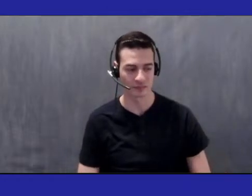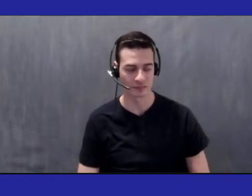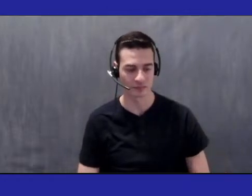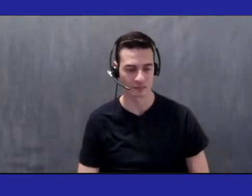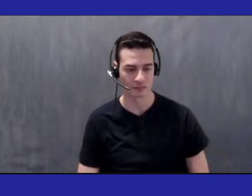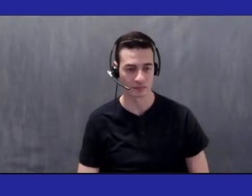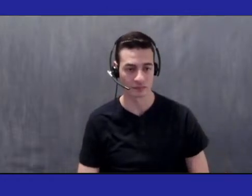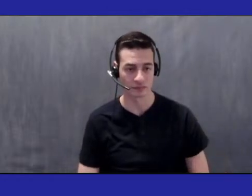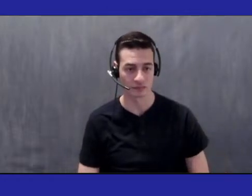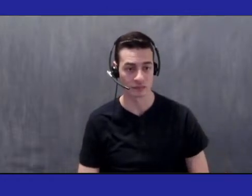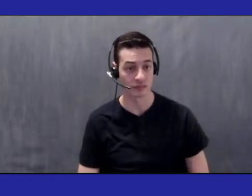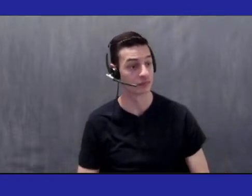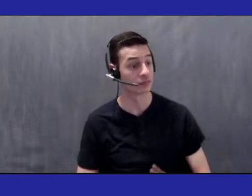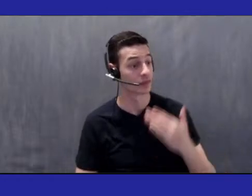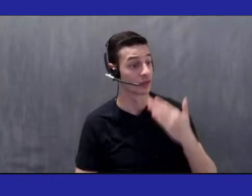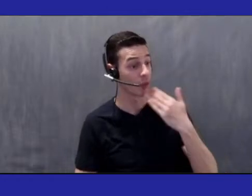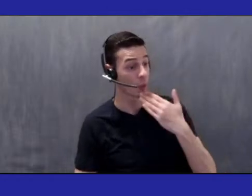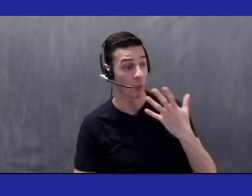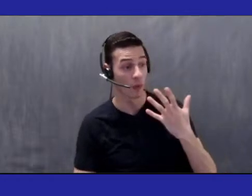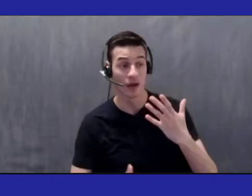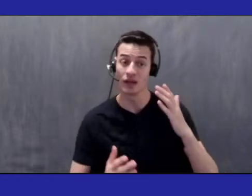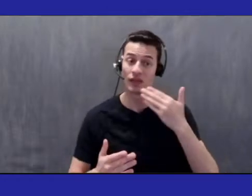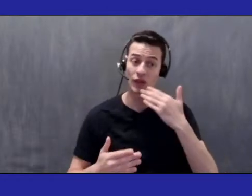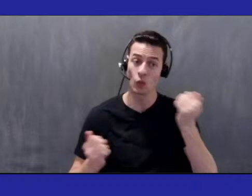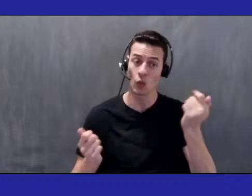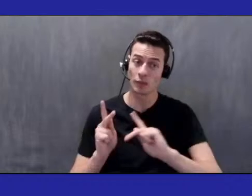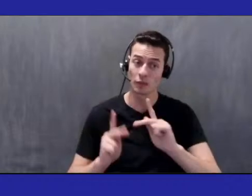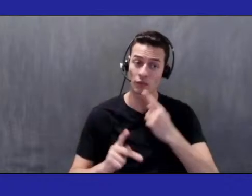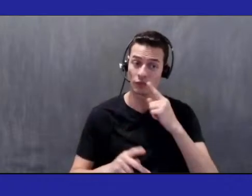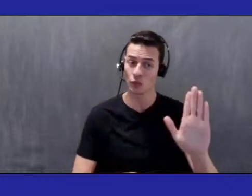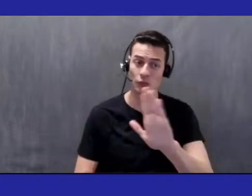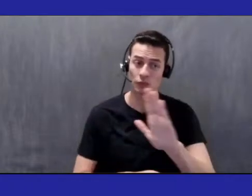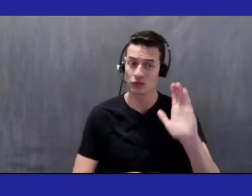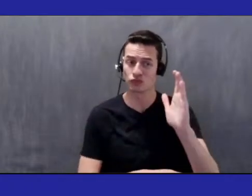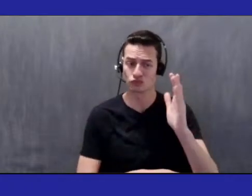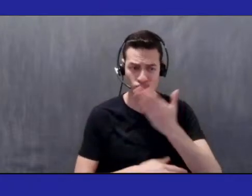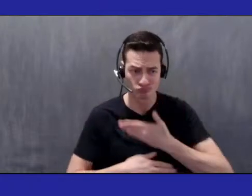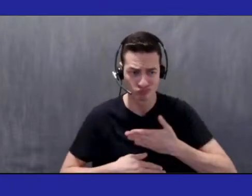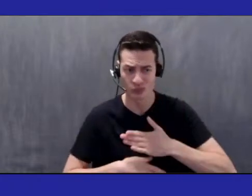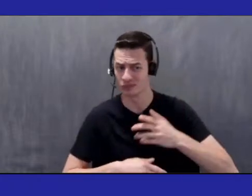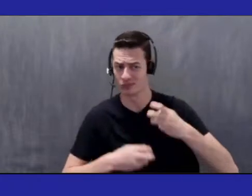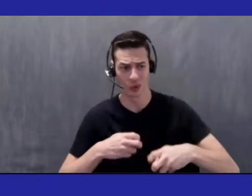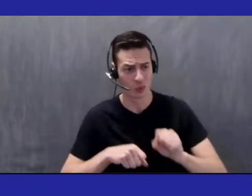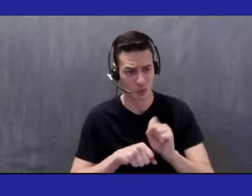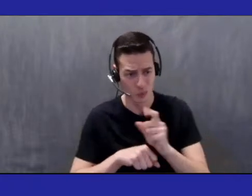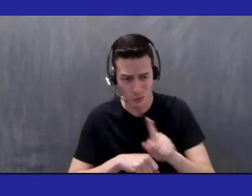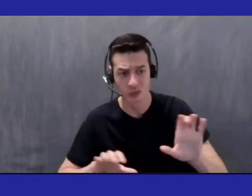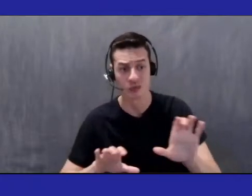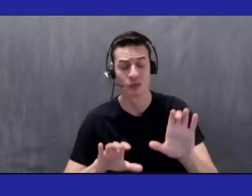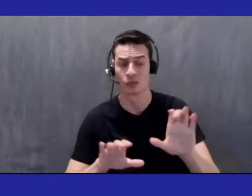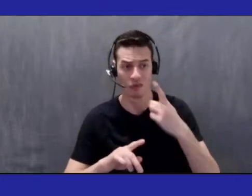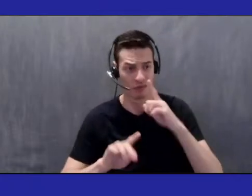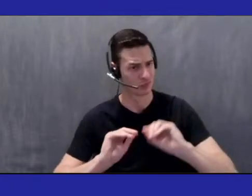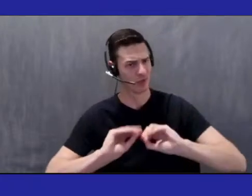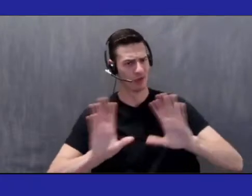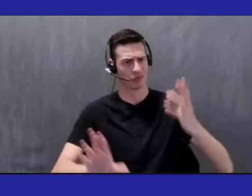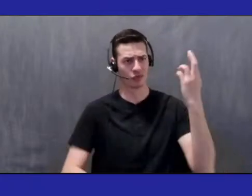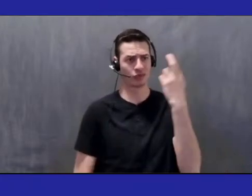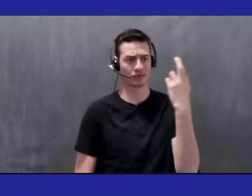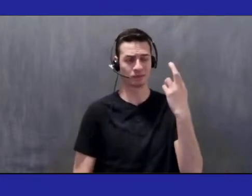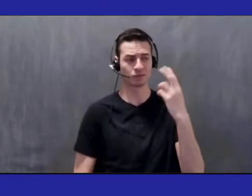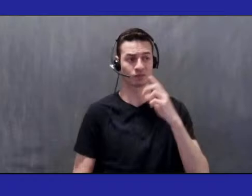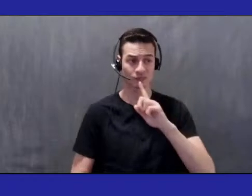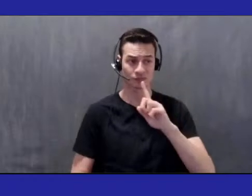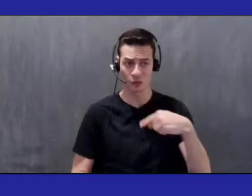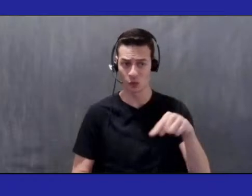Thank you. I'd like to thank everyone for their presentations today. We really do appreciate the hard work that you're doing, and for obvious reasons, I think you should